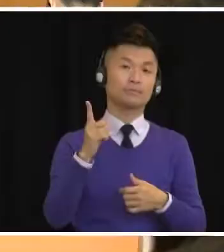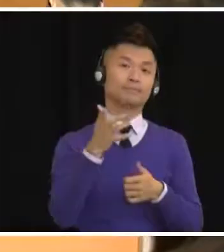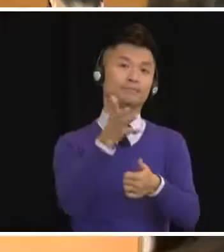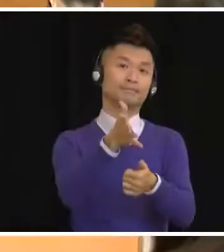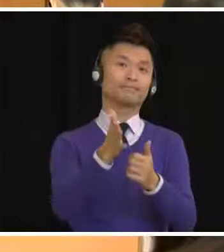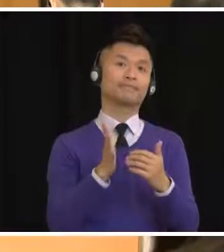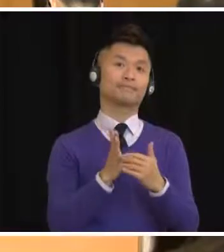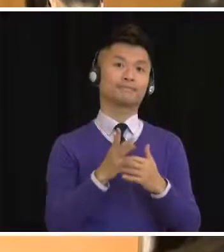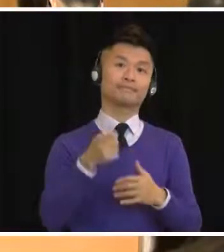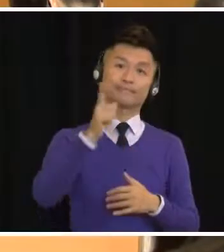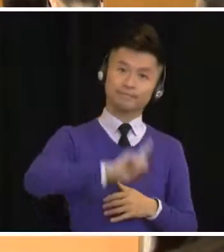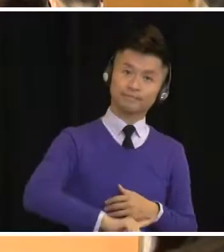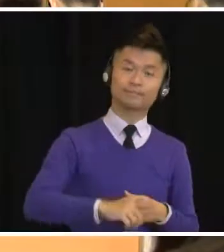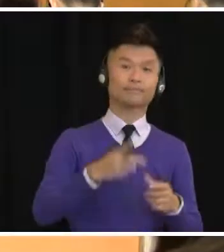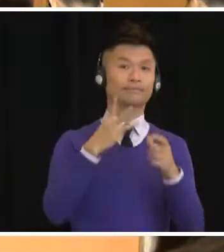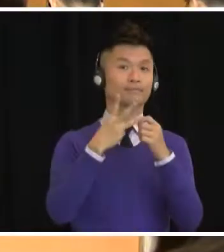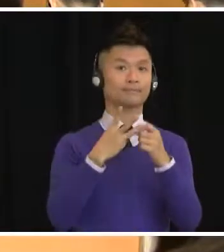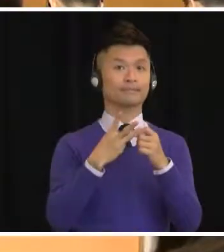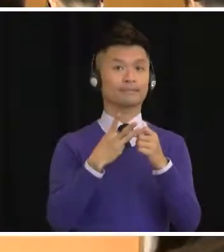rights education?